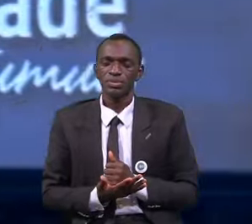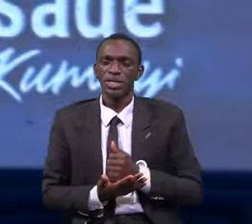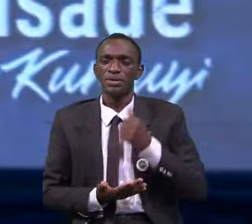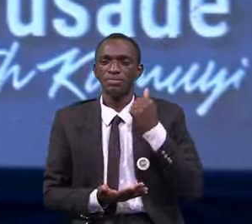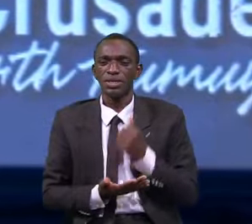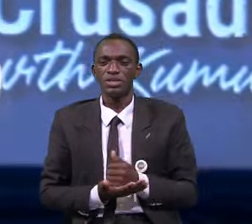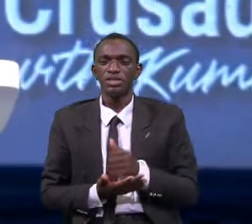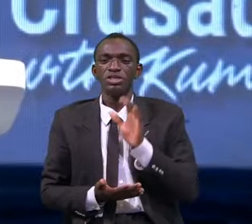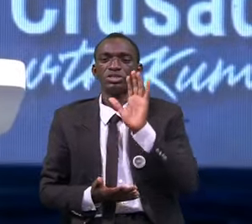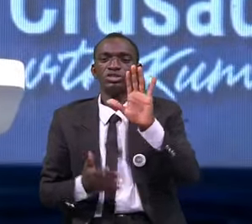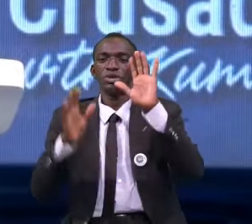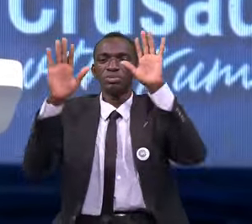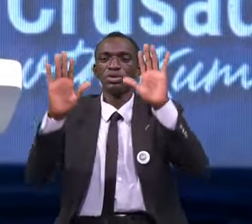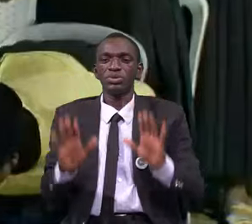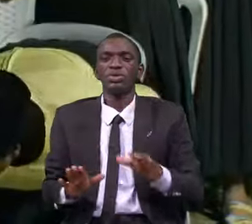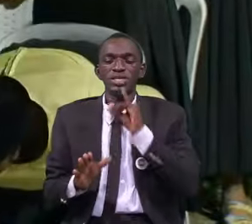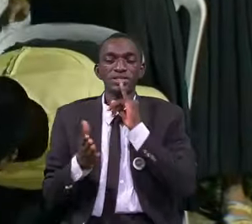Your miracle is right